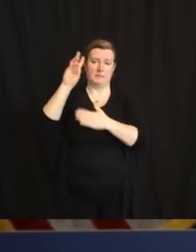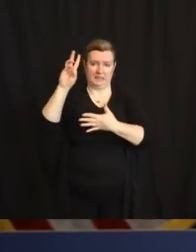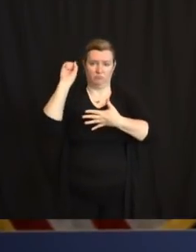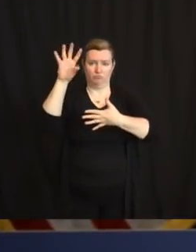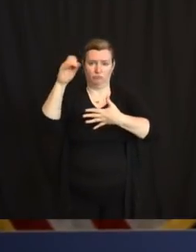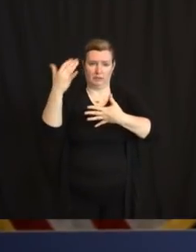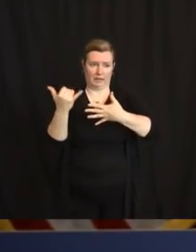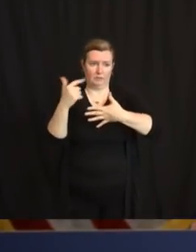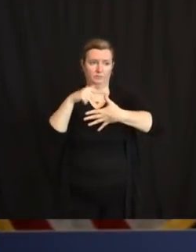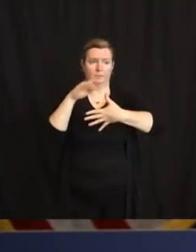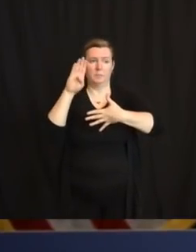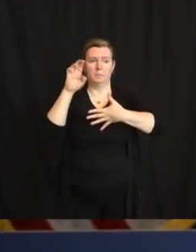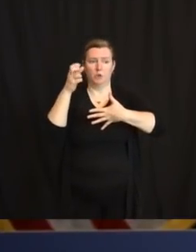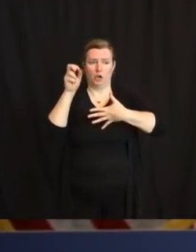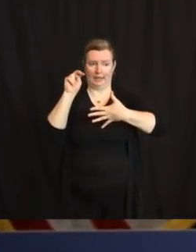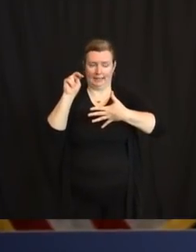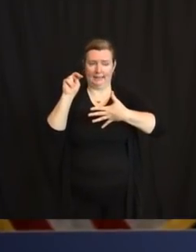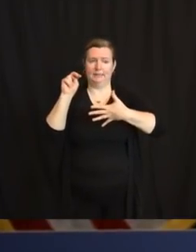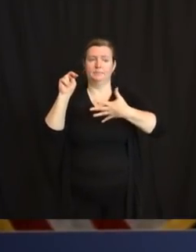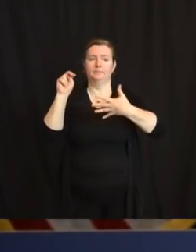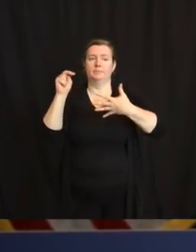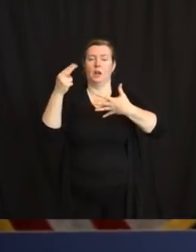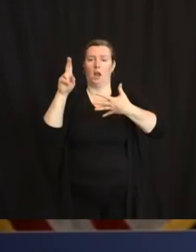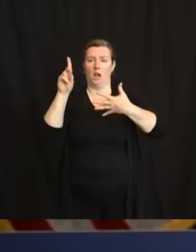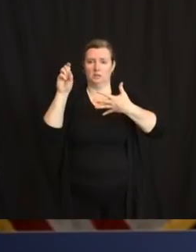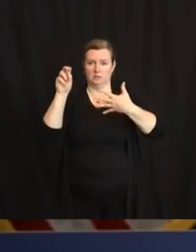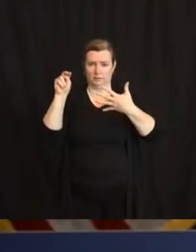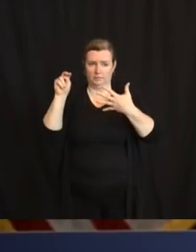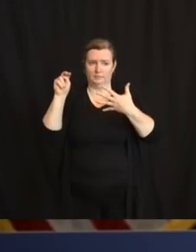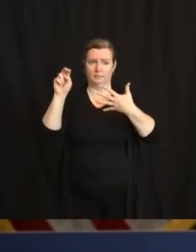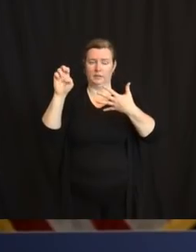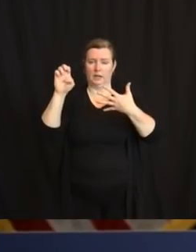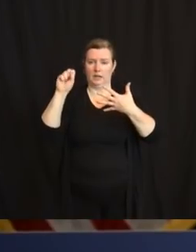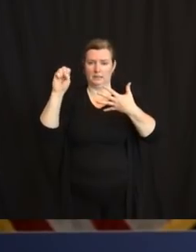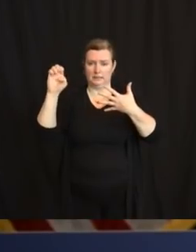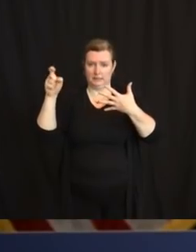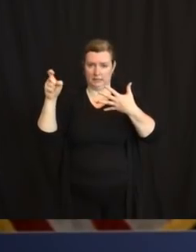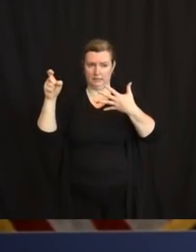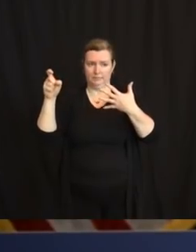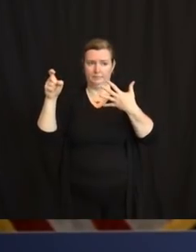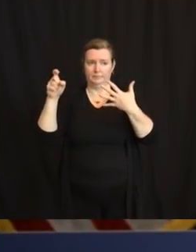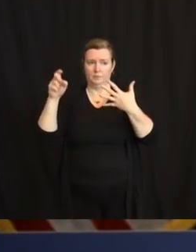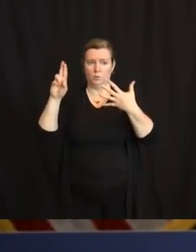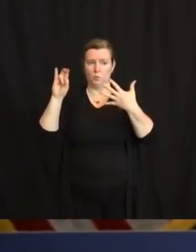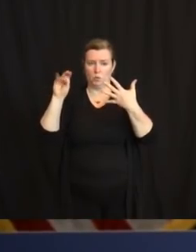be Bergen, followed by now Hudson, Essex, Union, Passaic, and Middlesex.